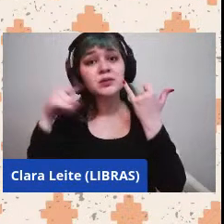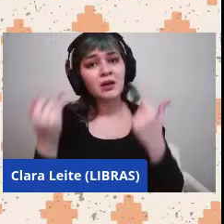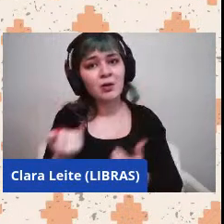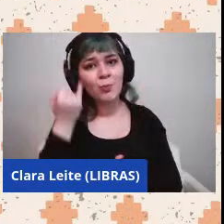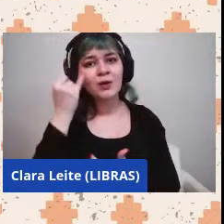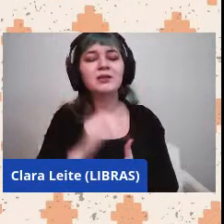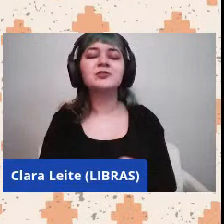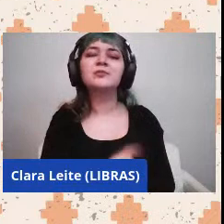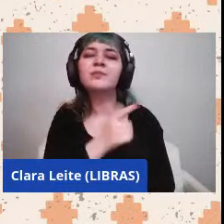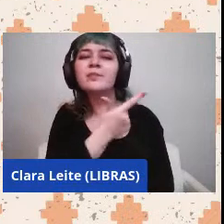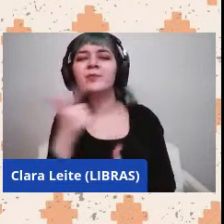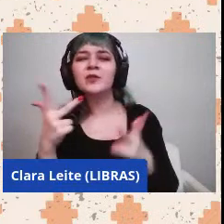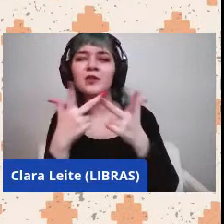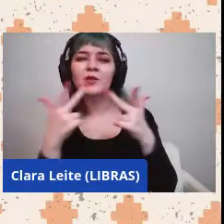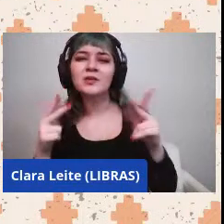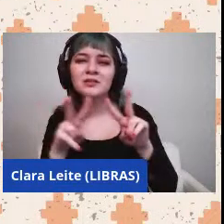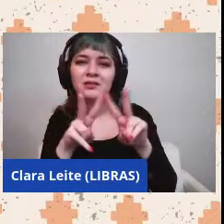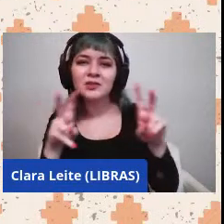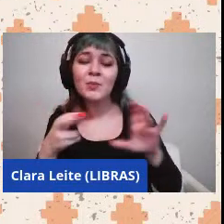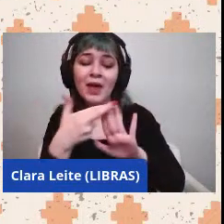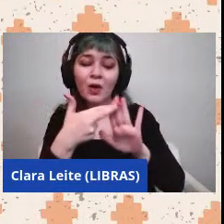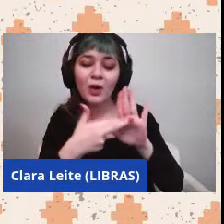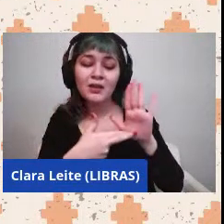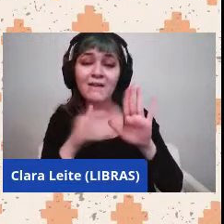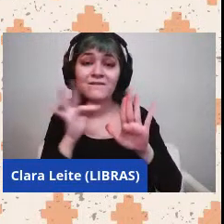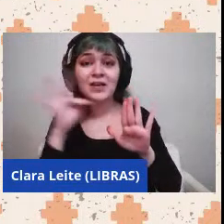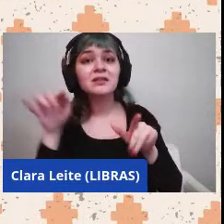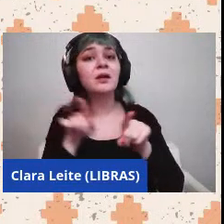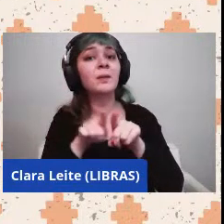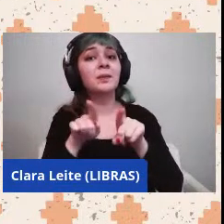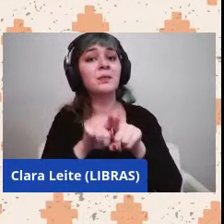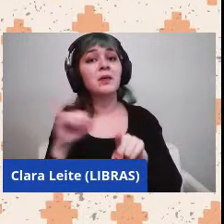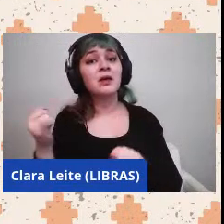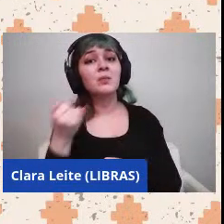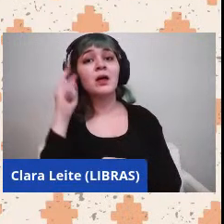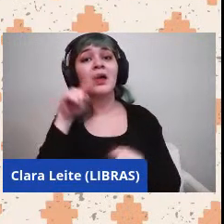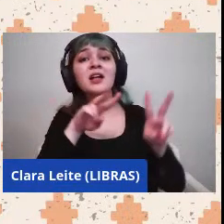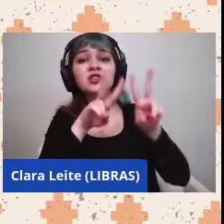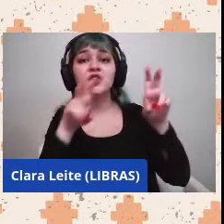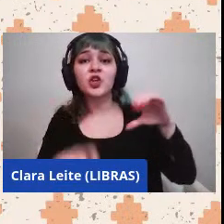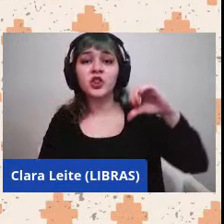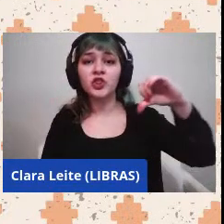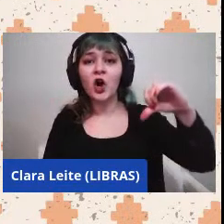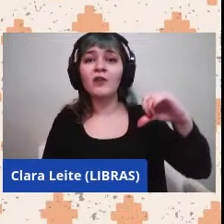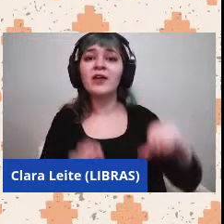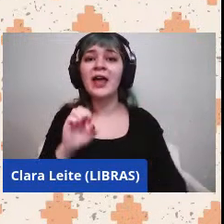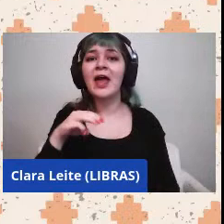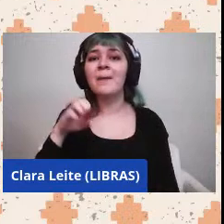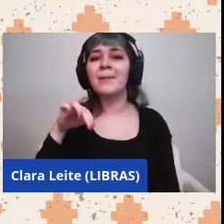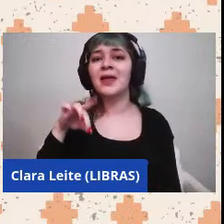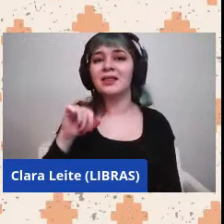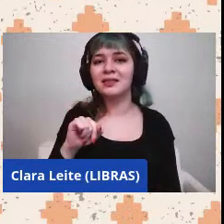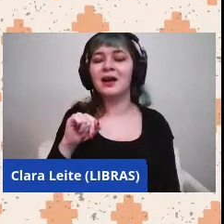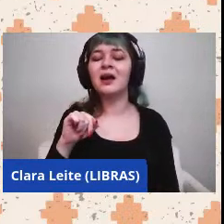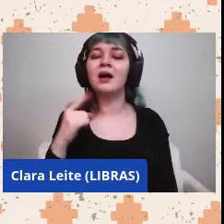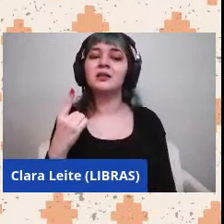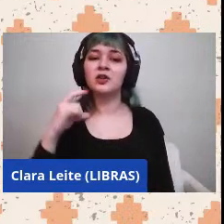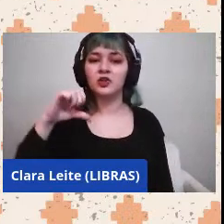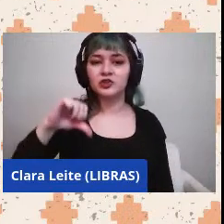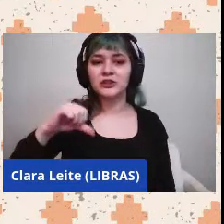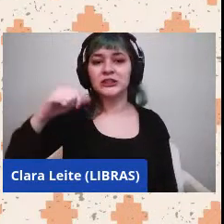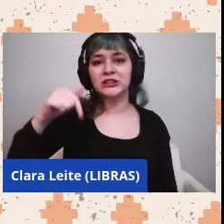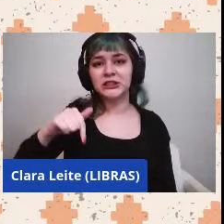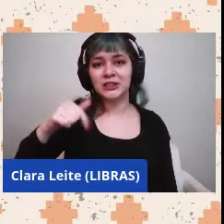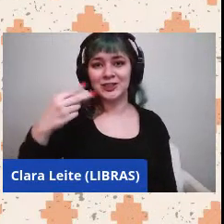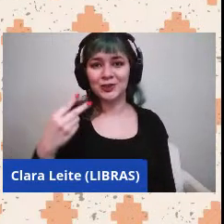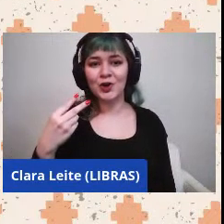of federal regulation that's important is also Title IX of the Educational Amendment Act of 1972,